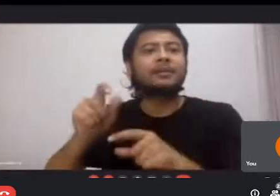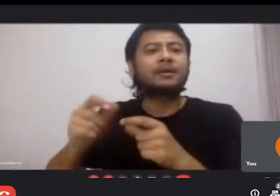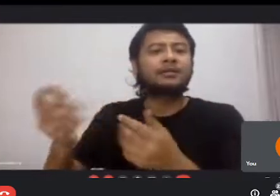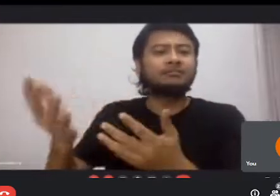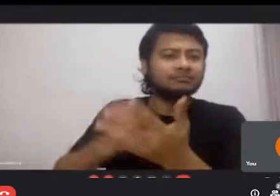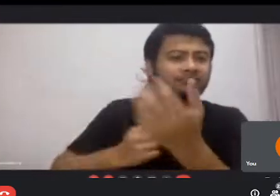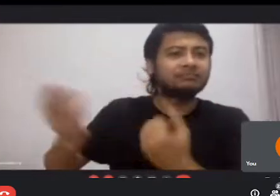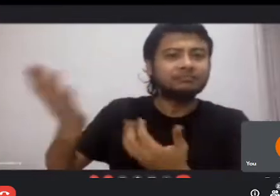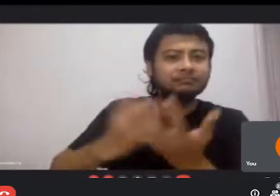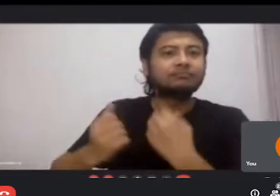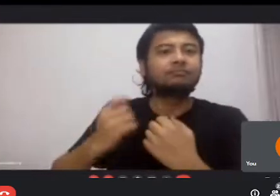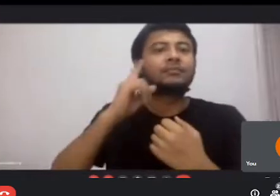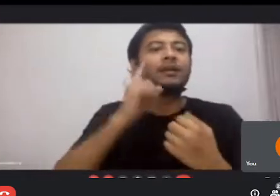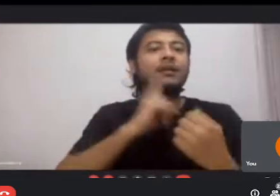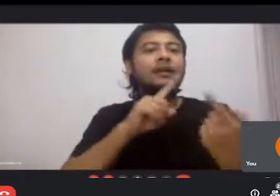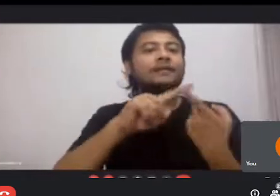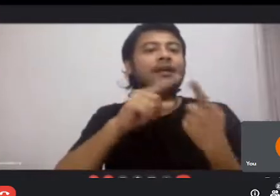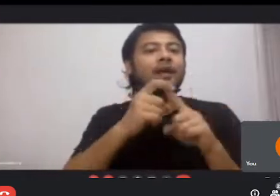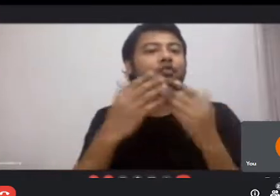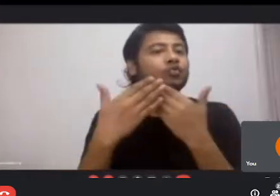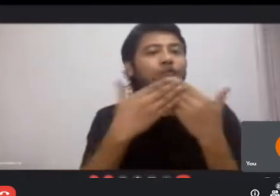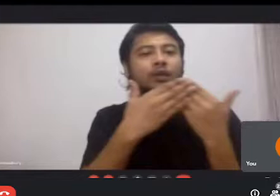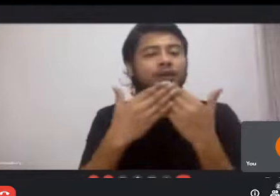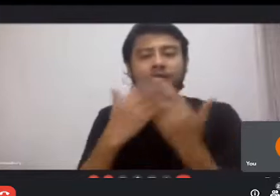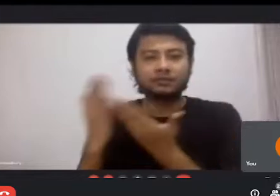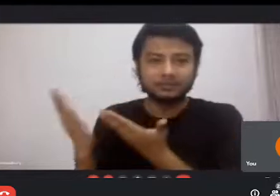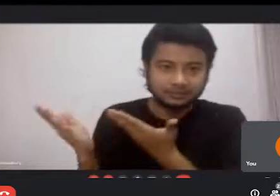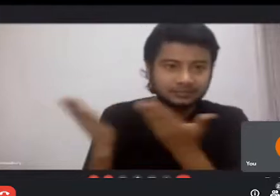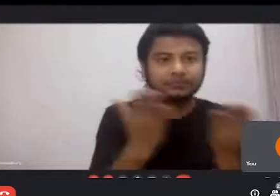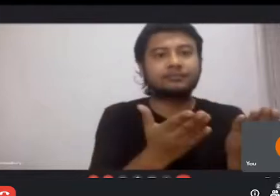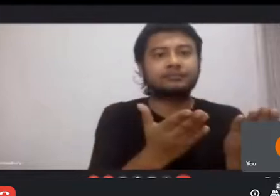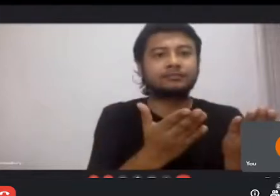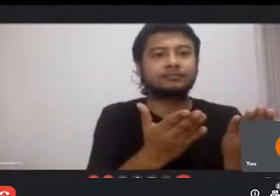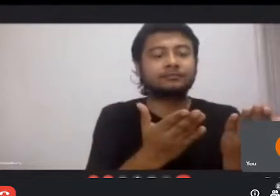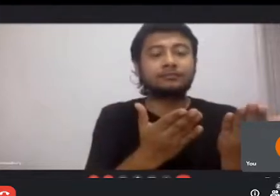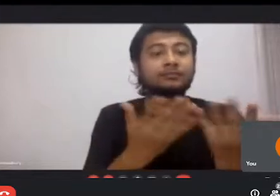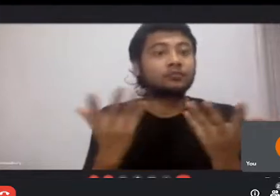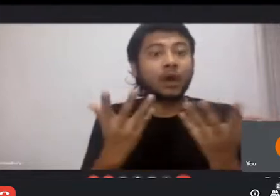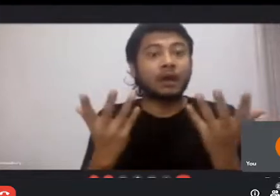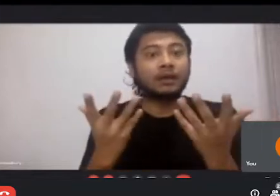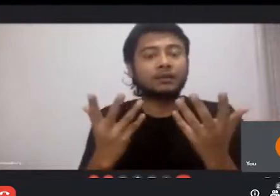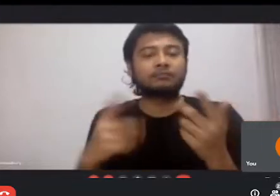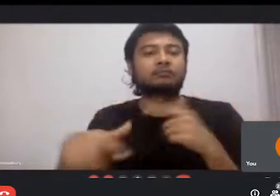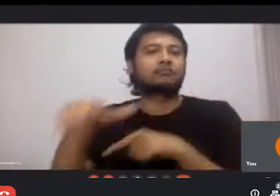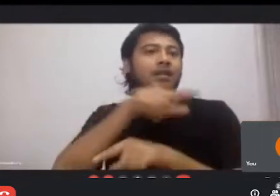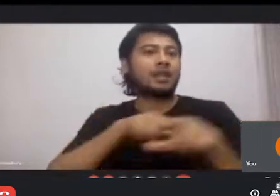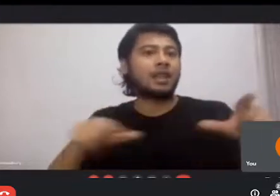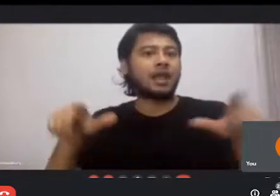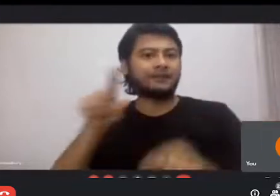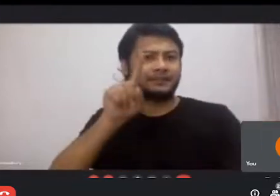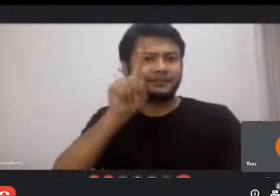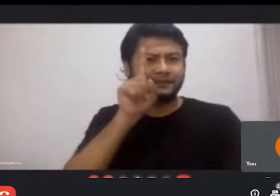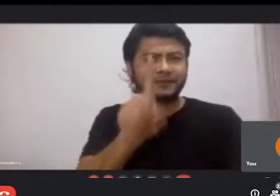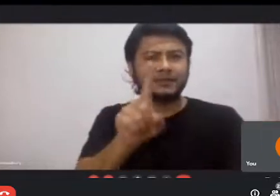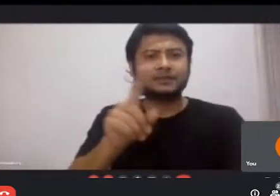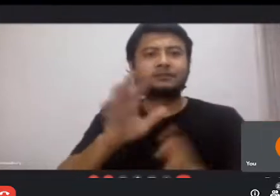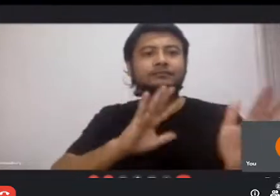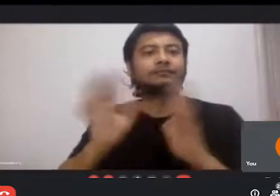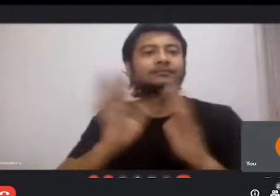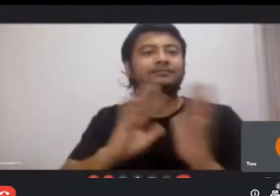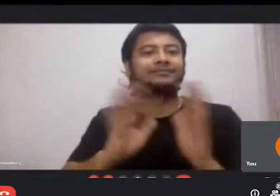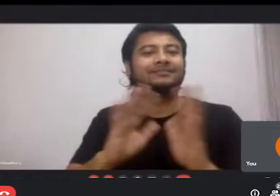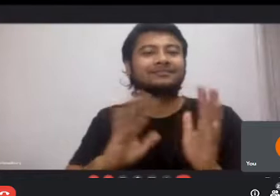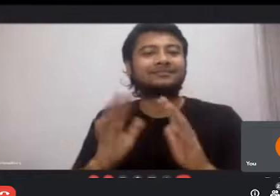because using sign language as your first language in a deaf education, whether children or adults, this is a very